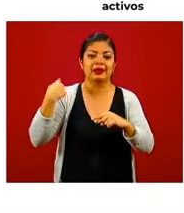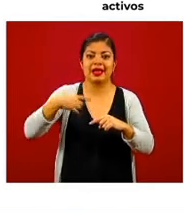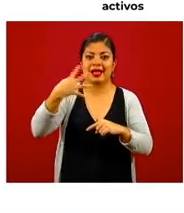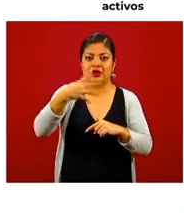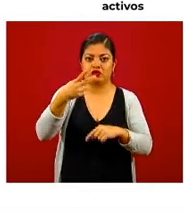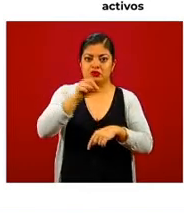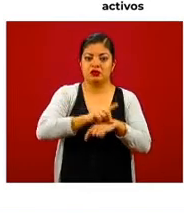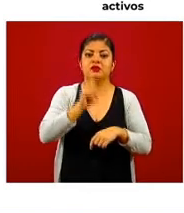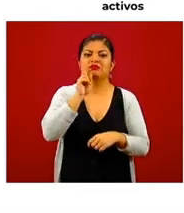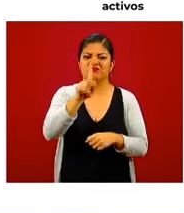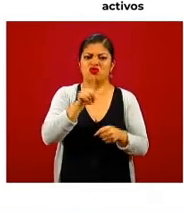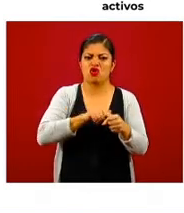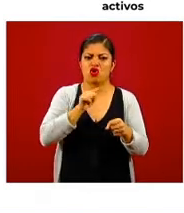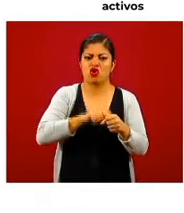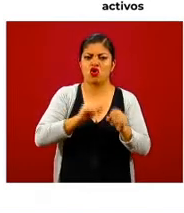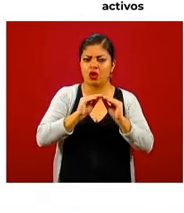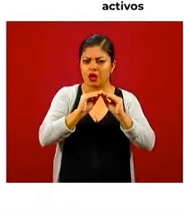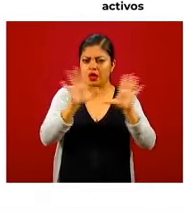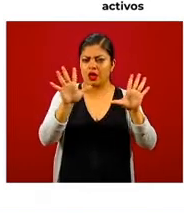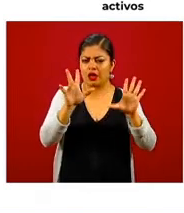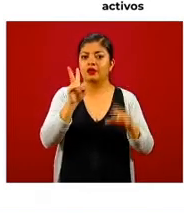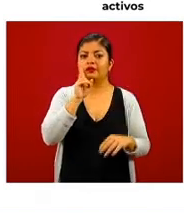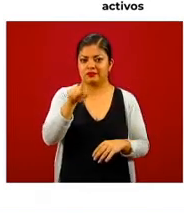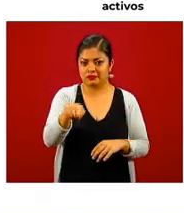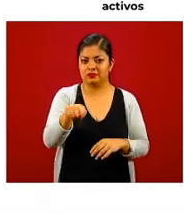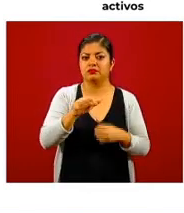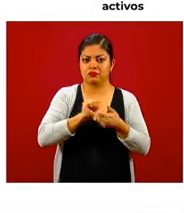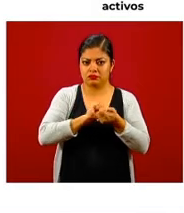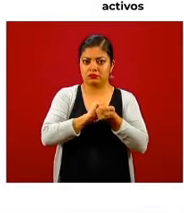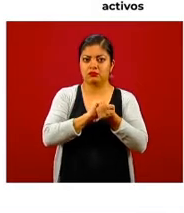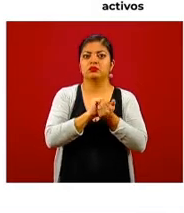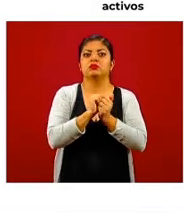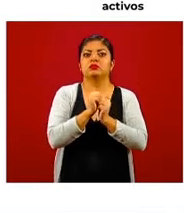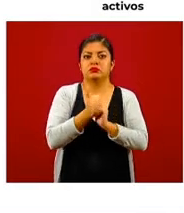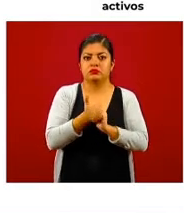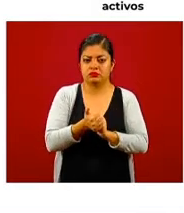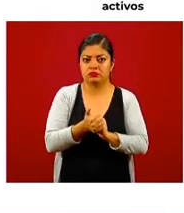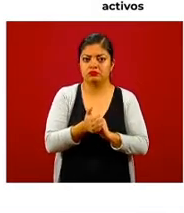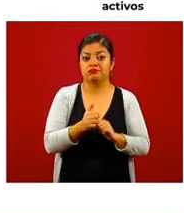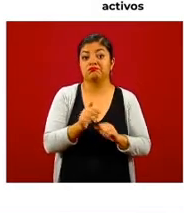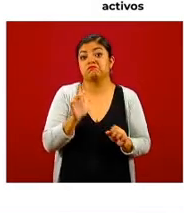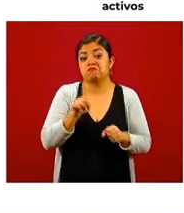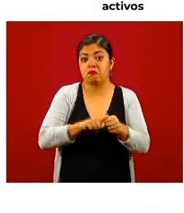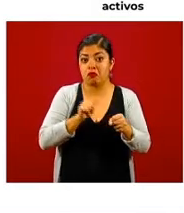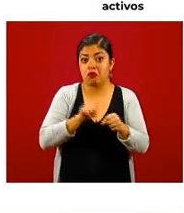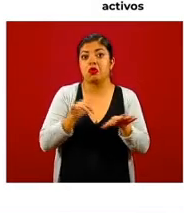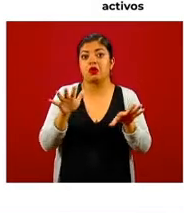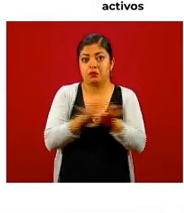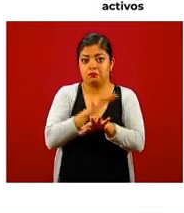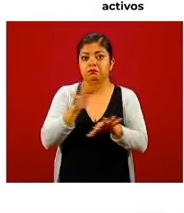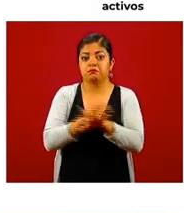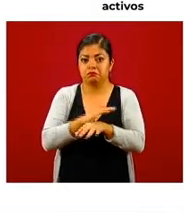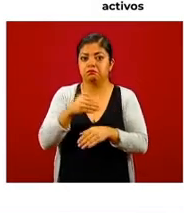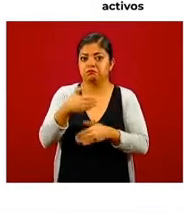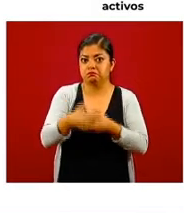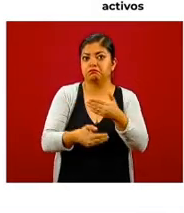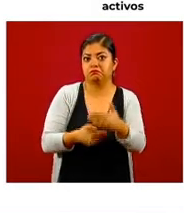map, also representing onset of symptoms for these confirmed cases in the last 14